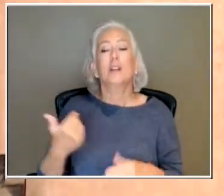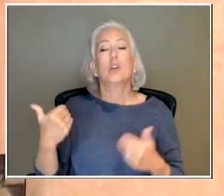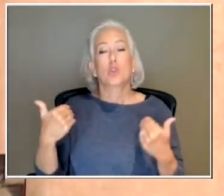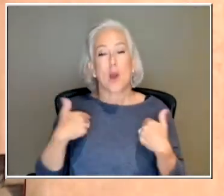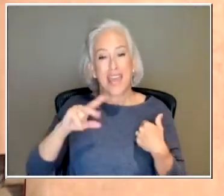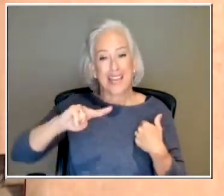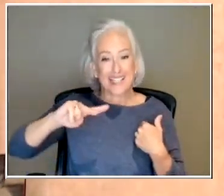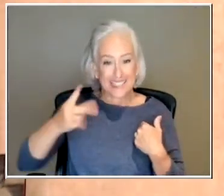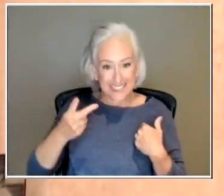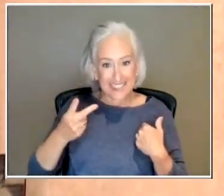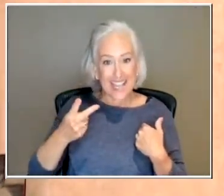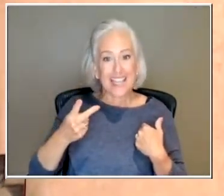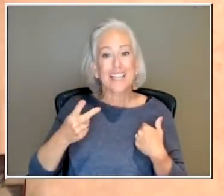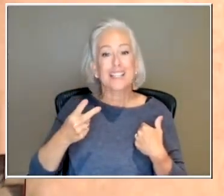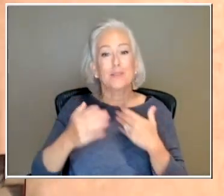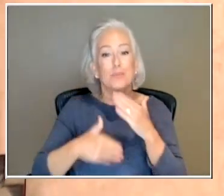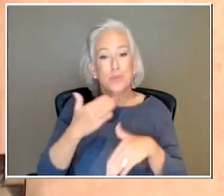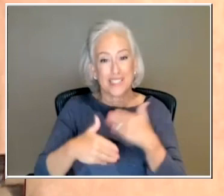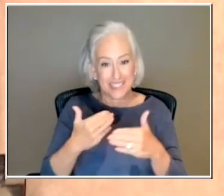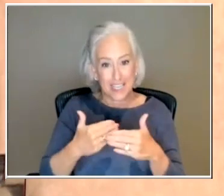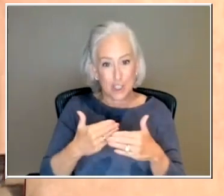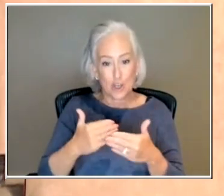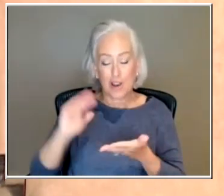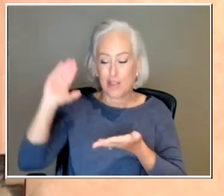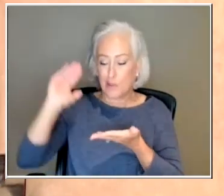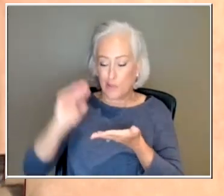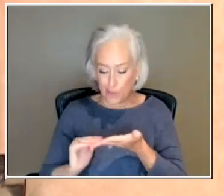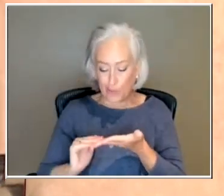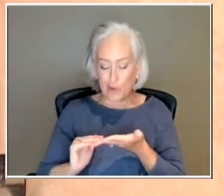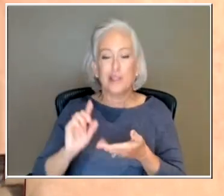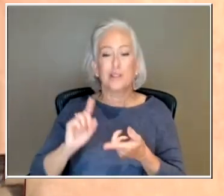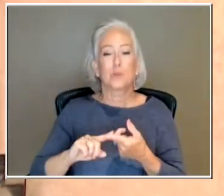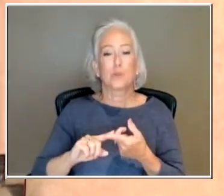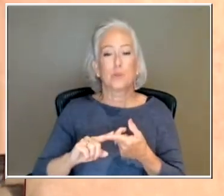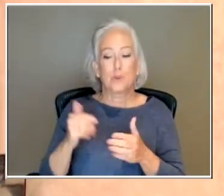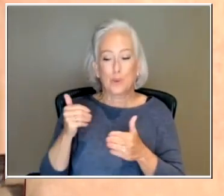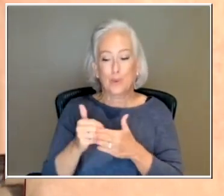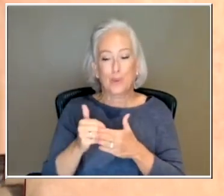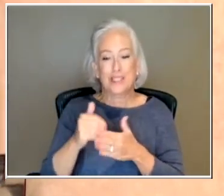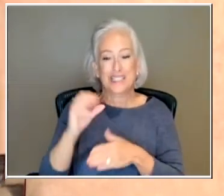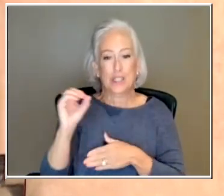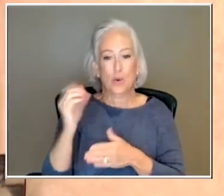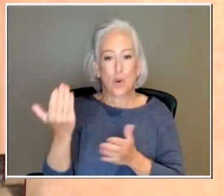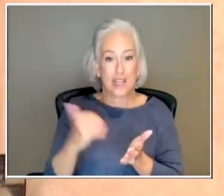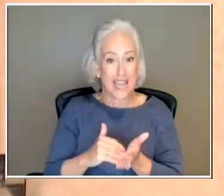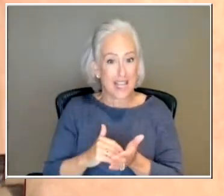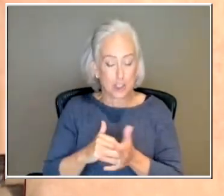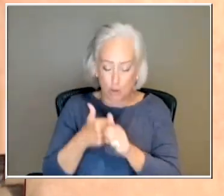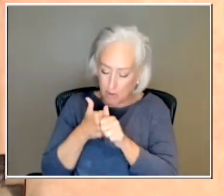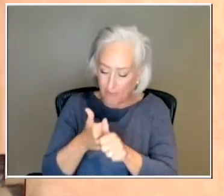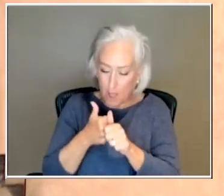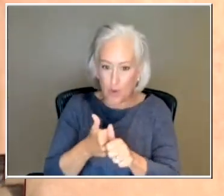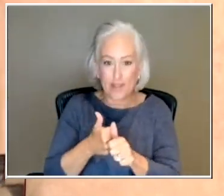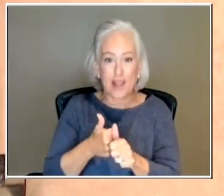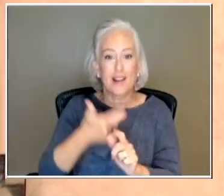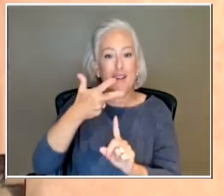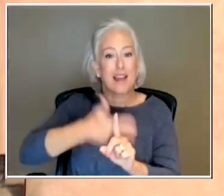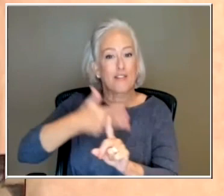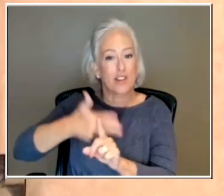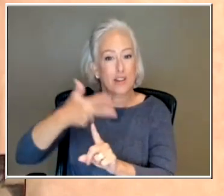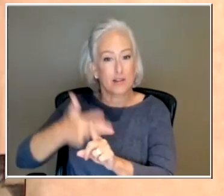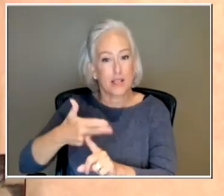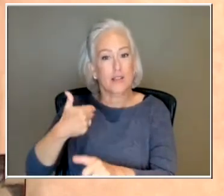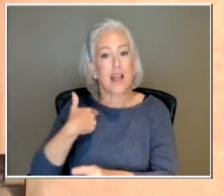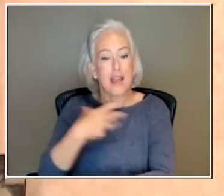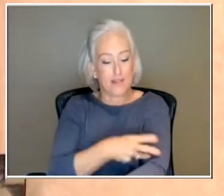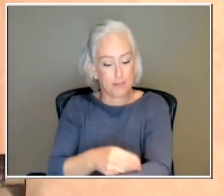dropped the PSA back now next to close to 0 again. But we're just staying on top of it. So every 3 months I have a PSA check